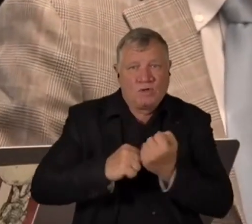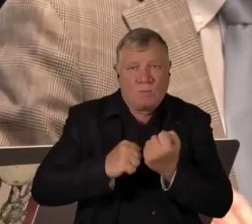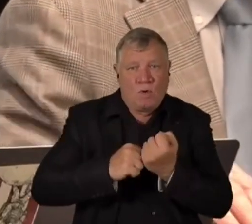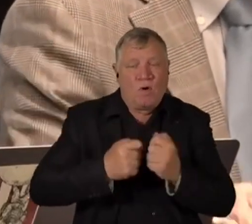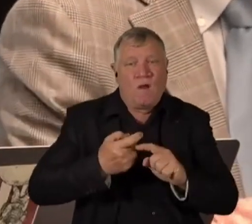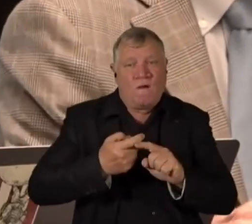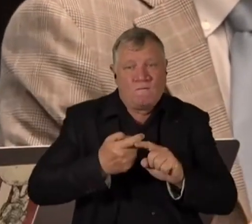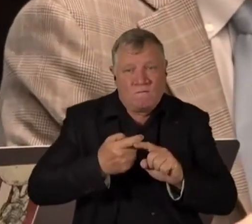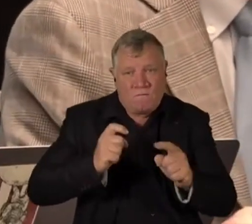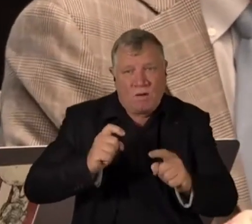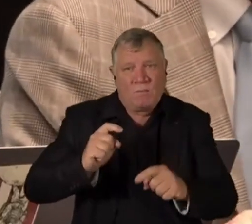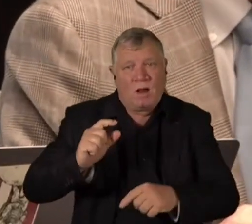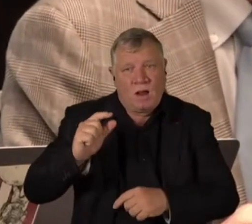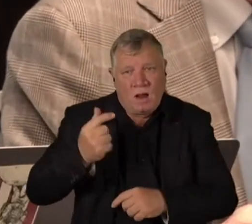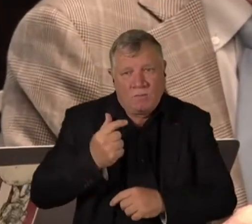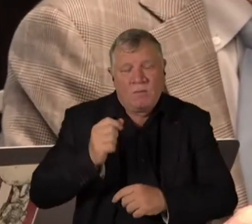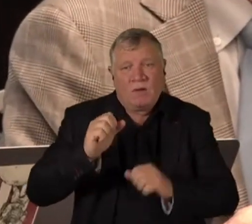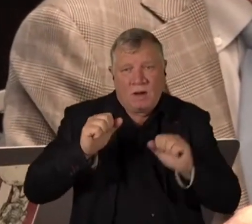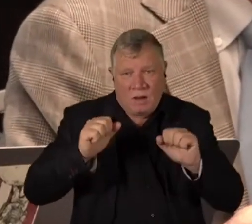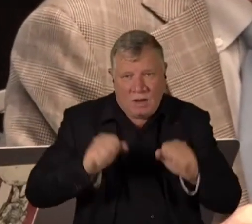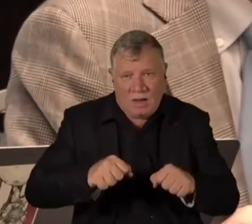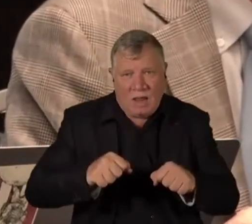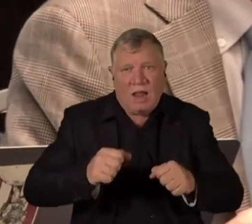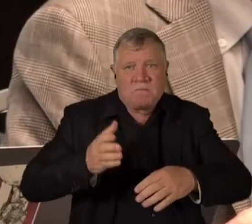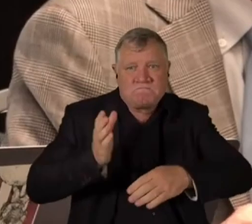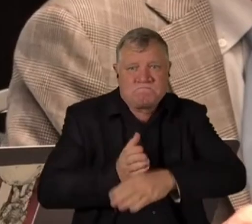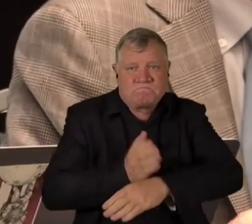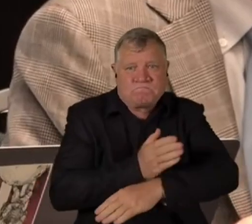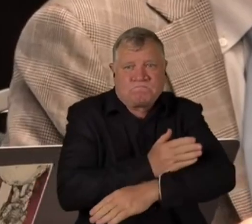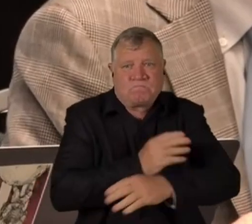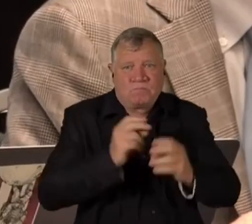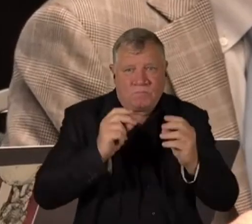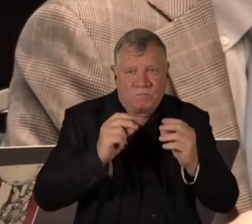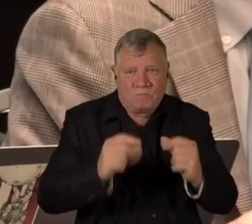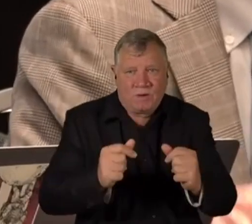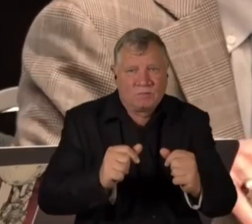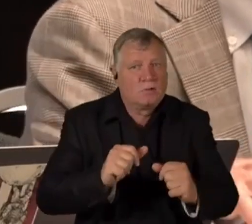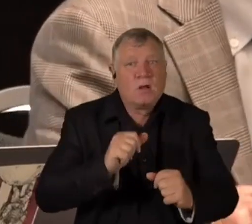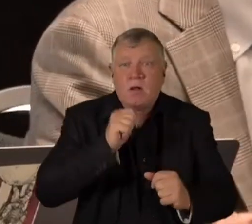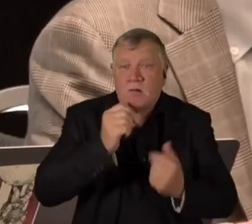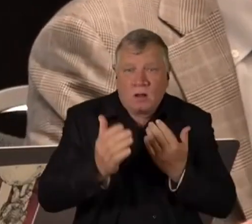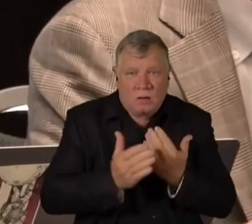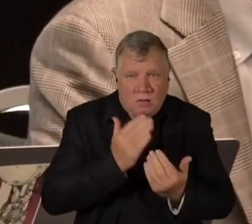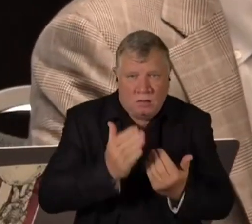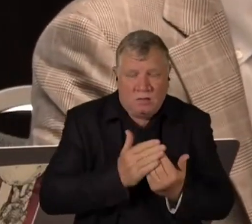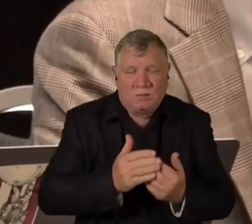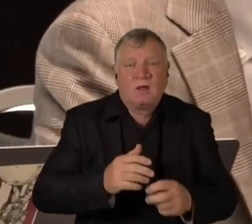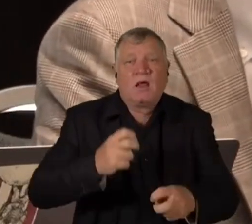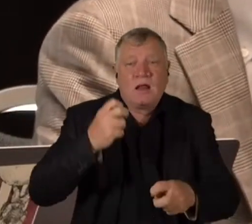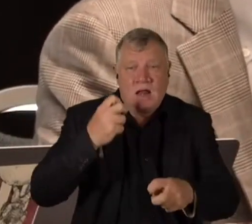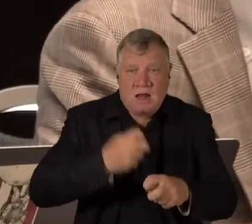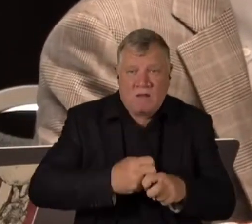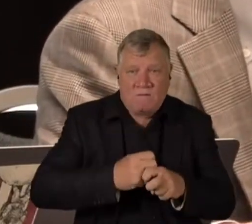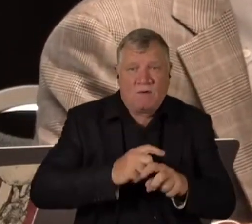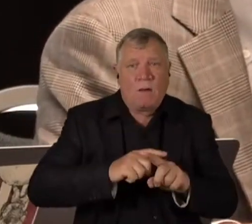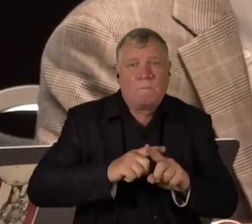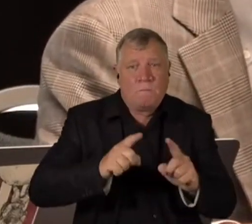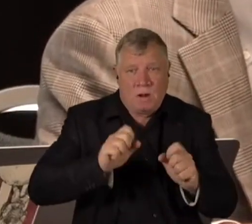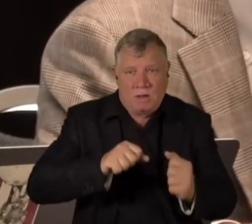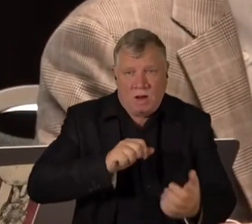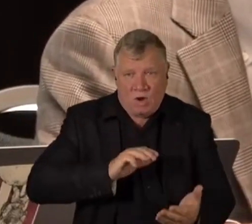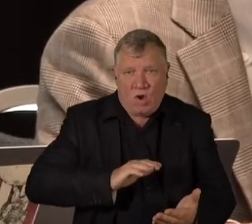bureaucracy, improvements can happen faster. These are not easy tasks. It is difficult, and it requires